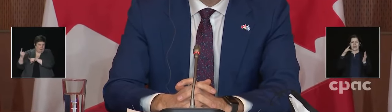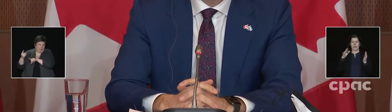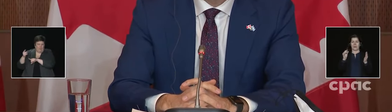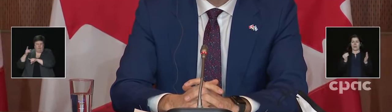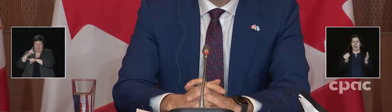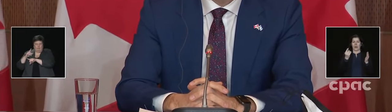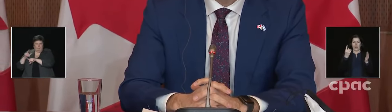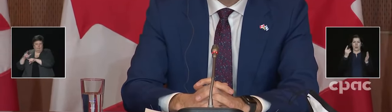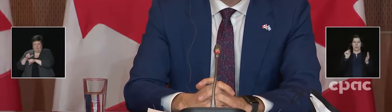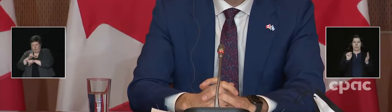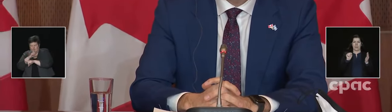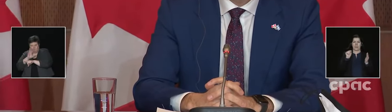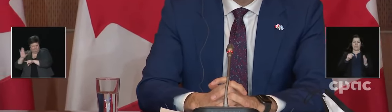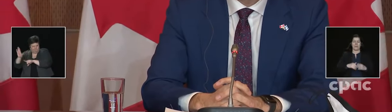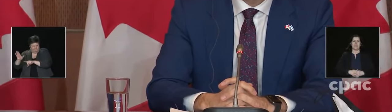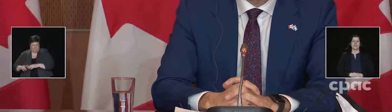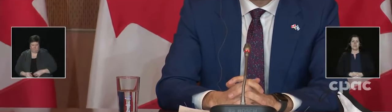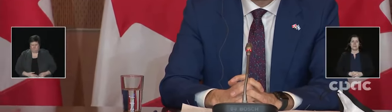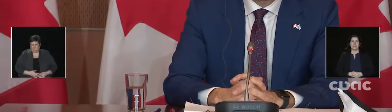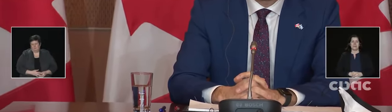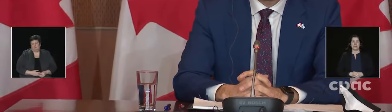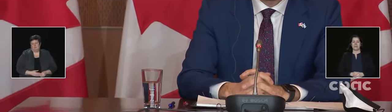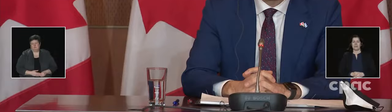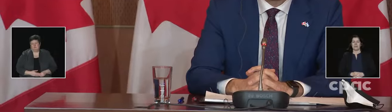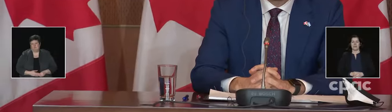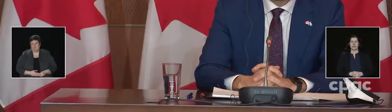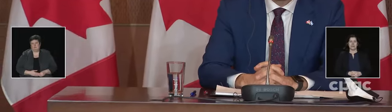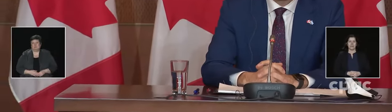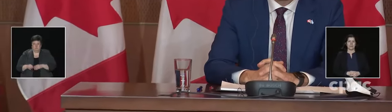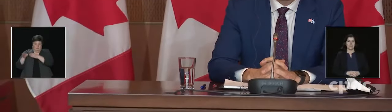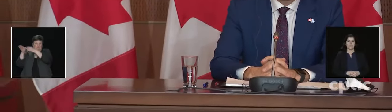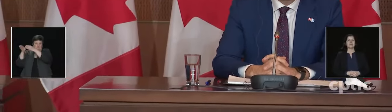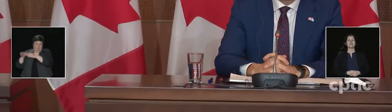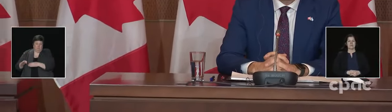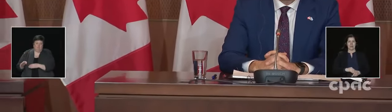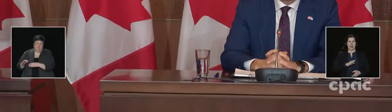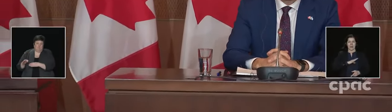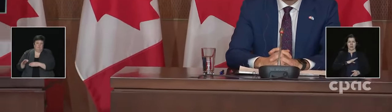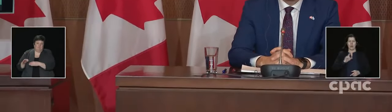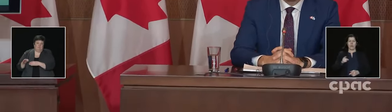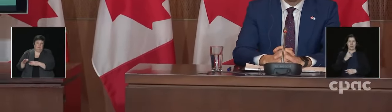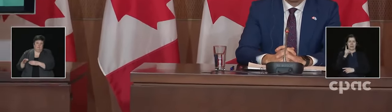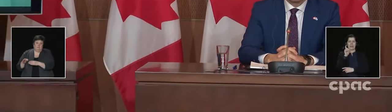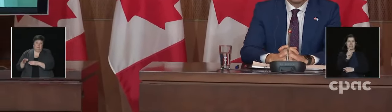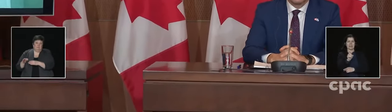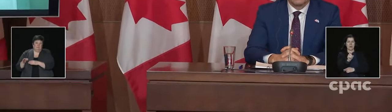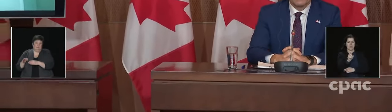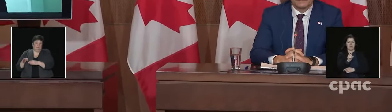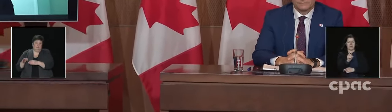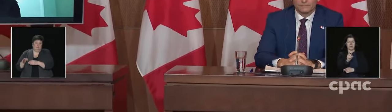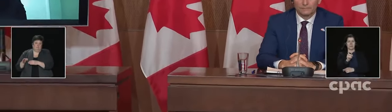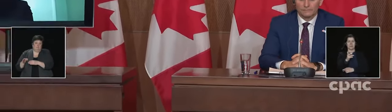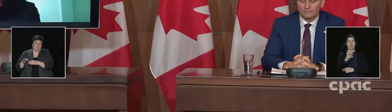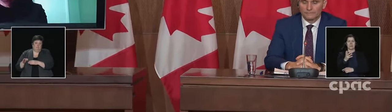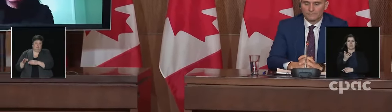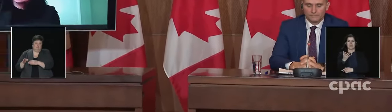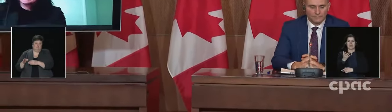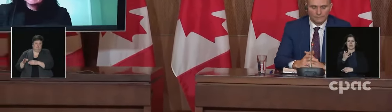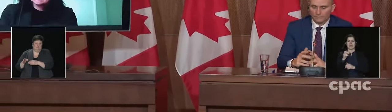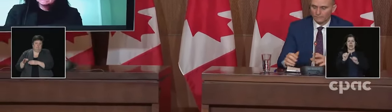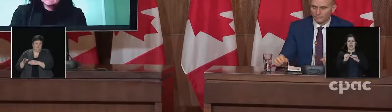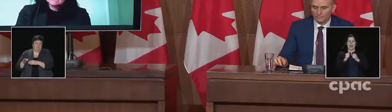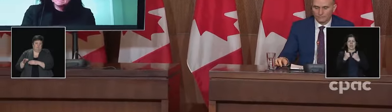au téléphone, faites étoile 1 sur votre appareil. The first question, première question, est de Raphaël Pirot,